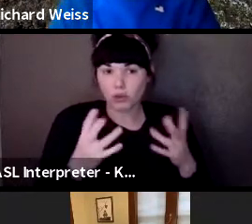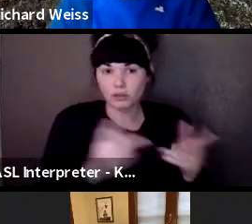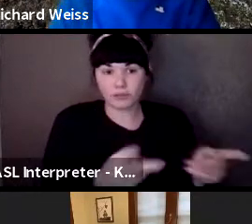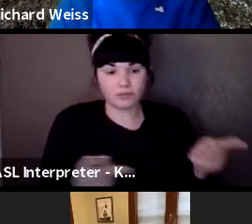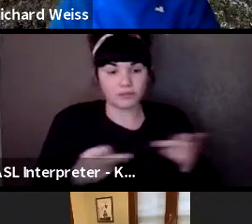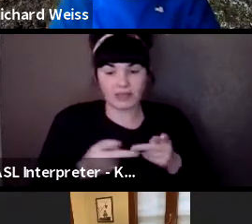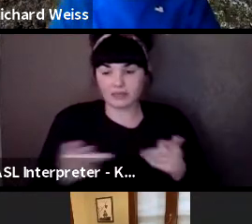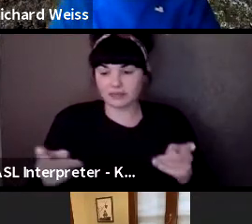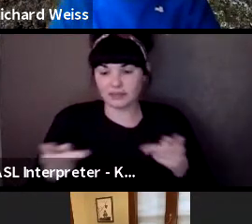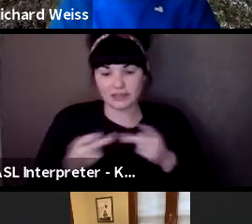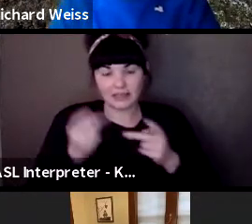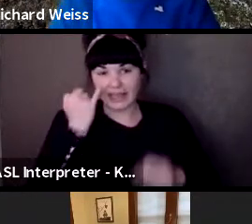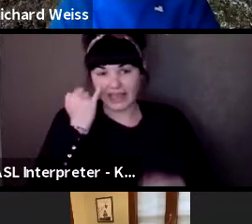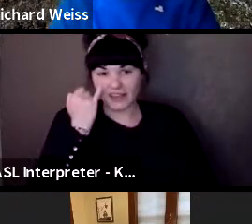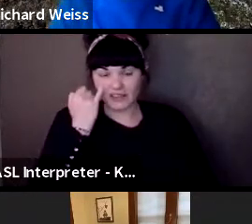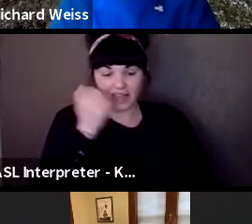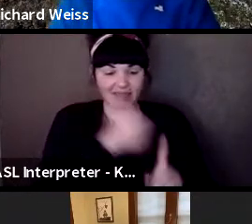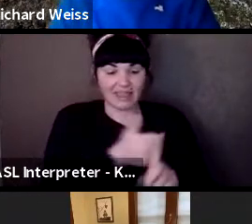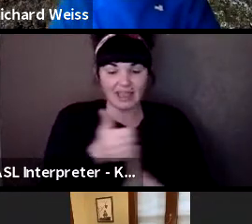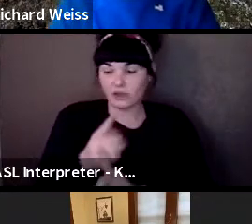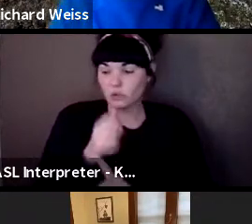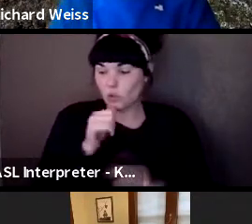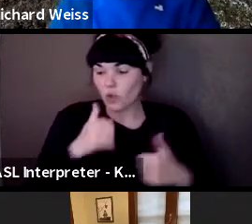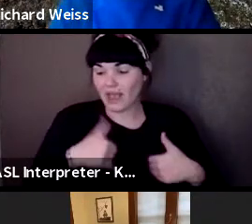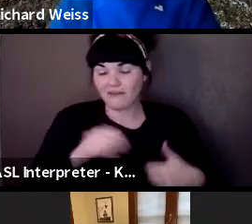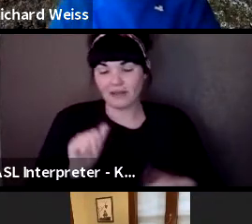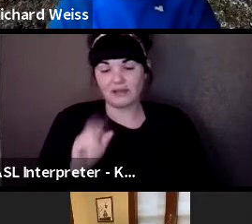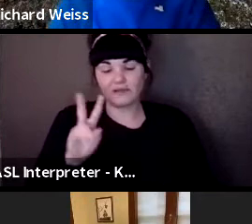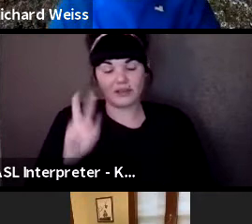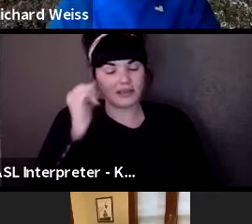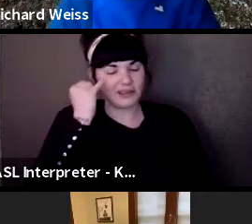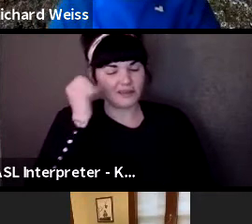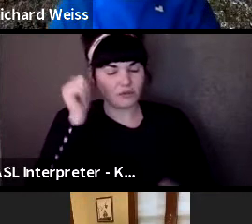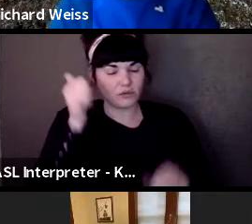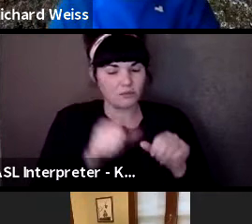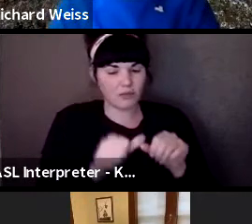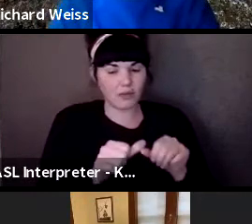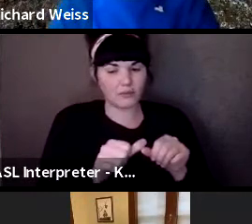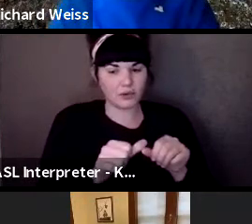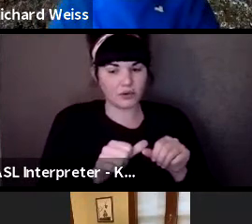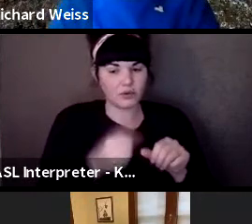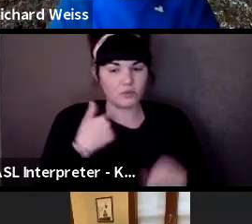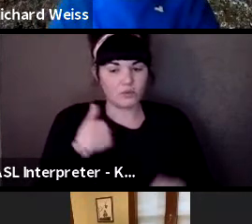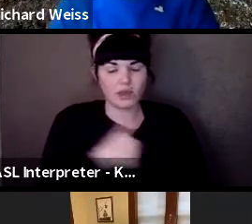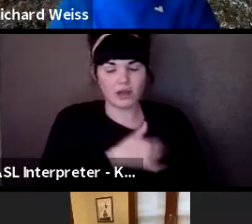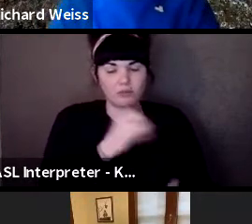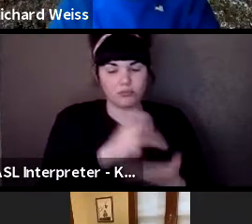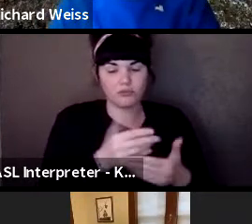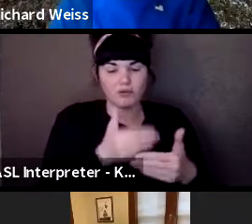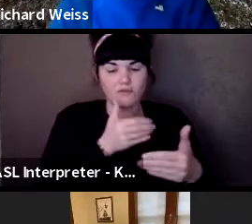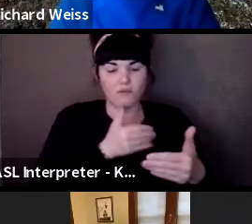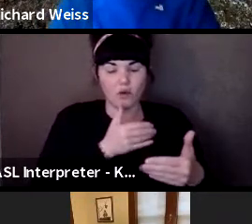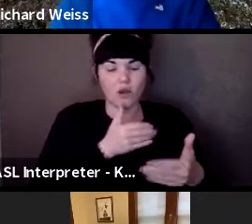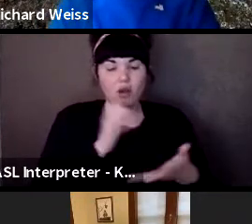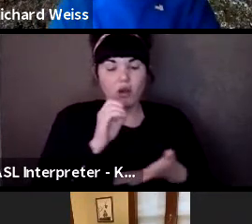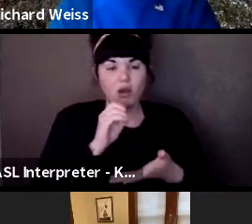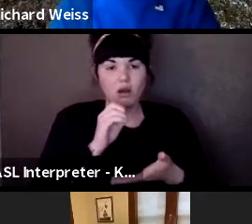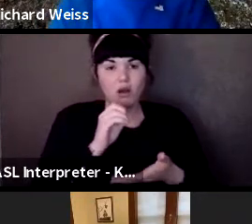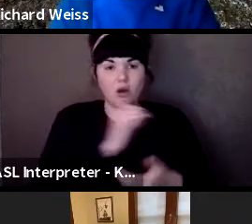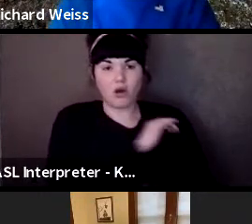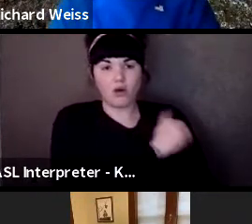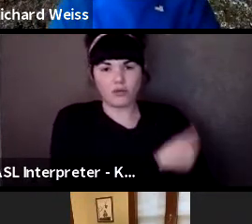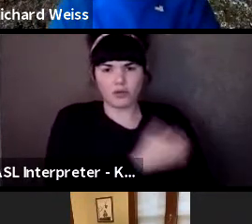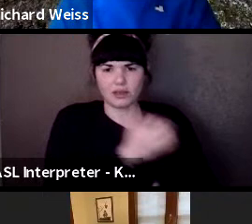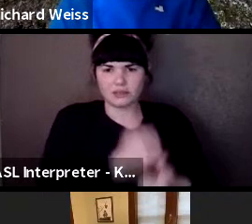the motion that was approved before authorized our executive director to negotiate directly with